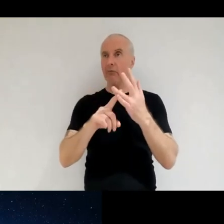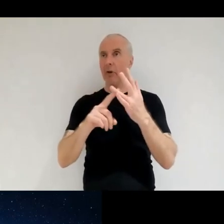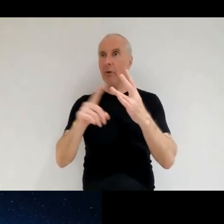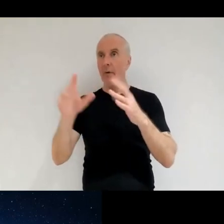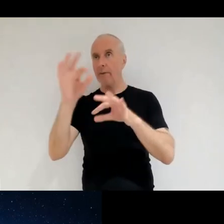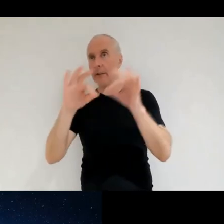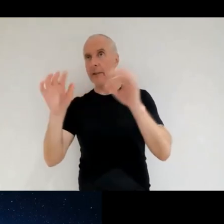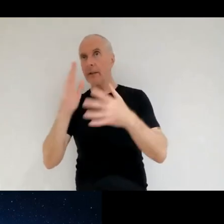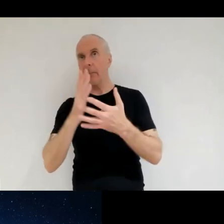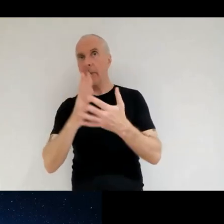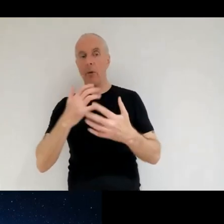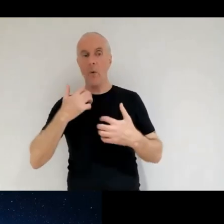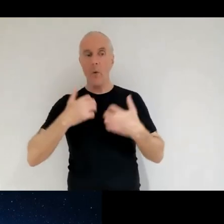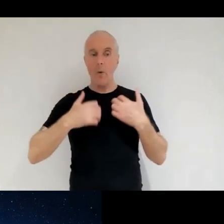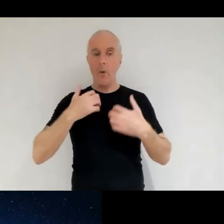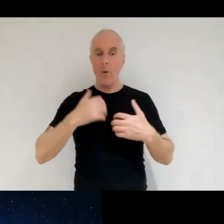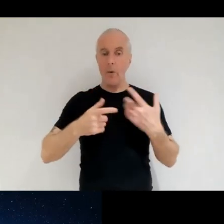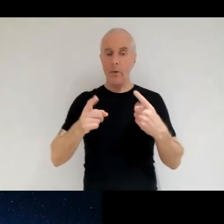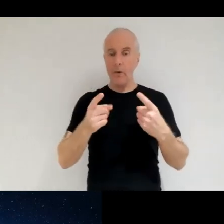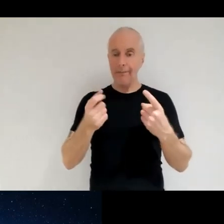understand more about the magnetic fields.